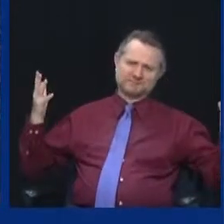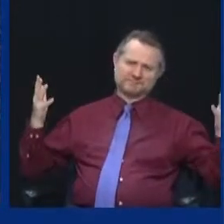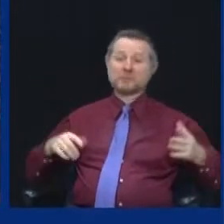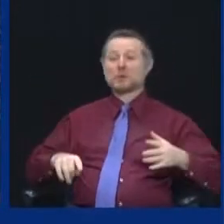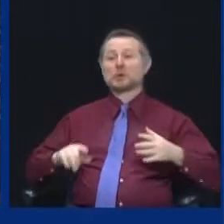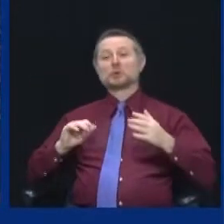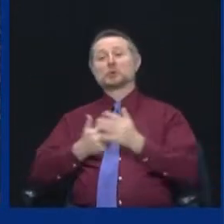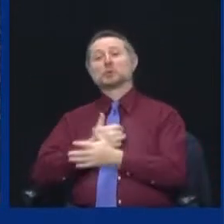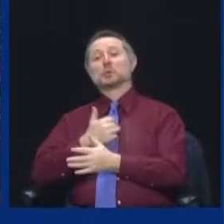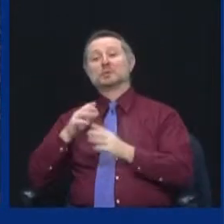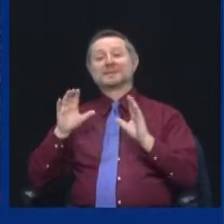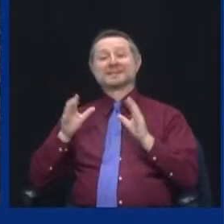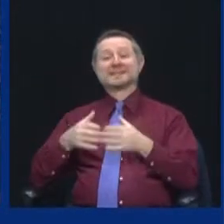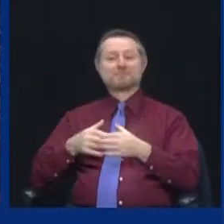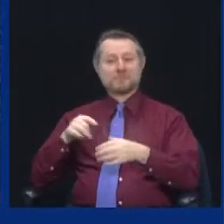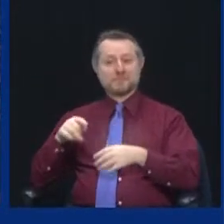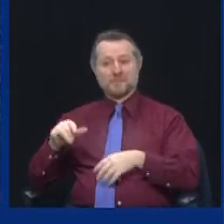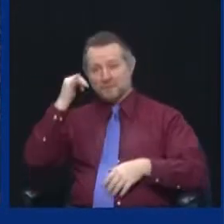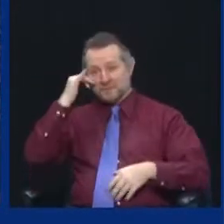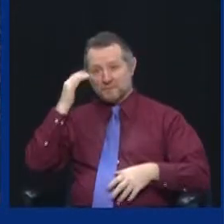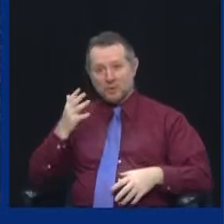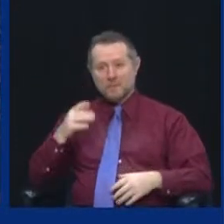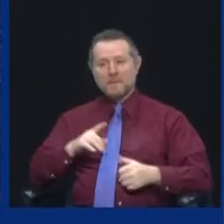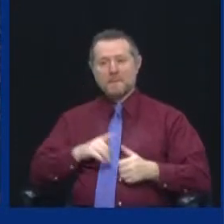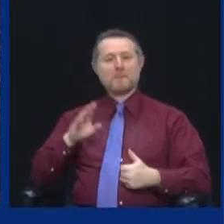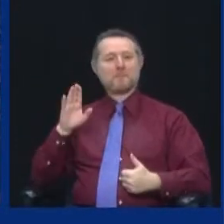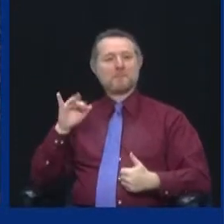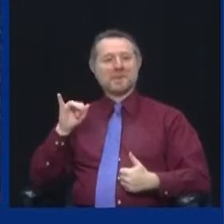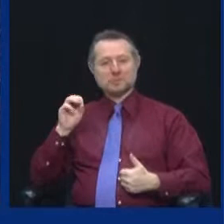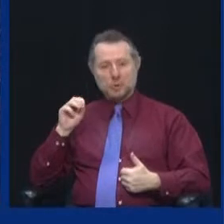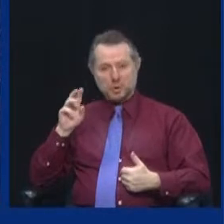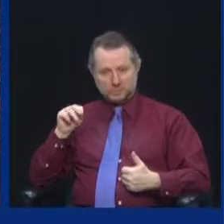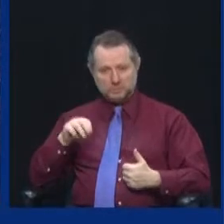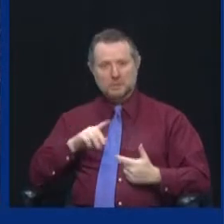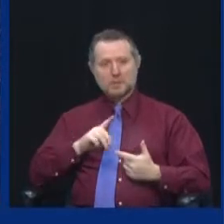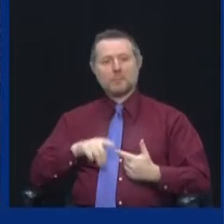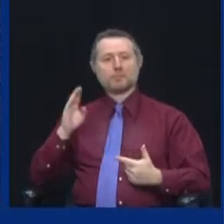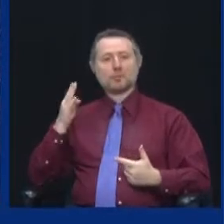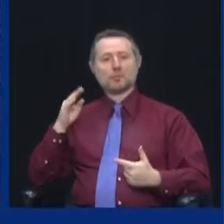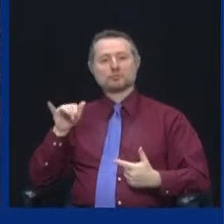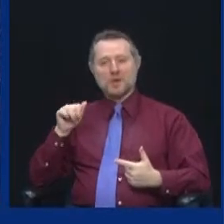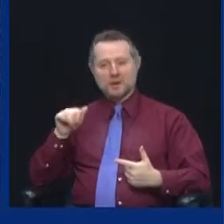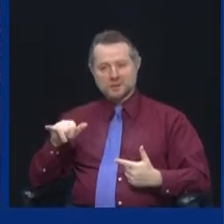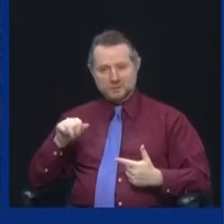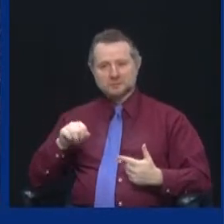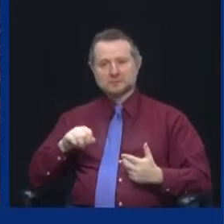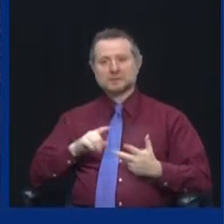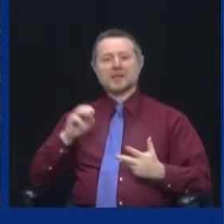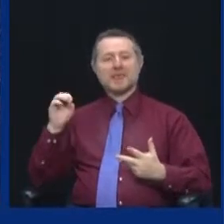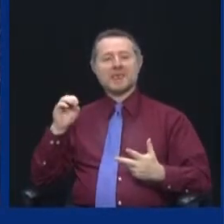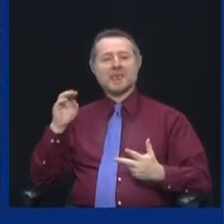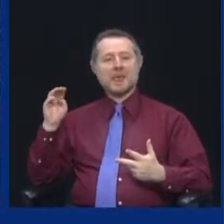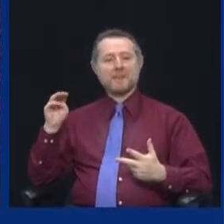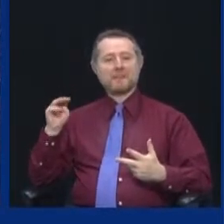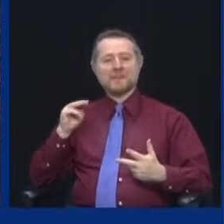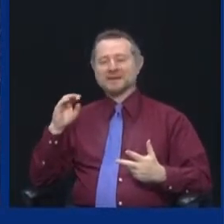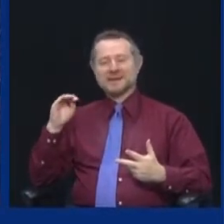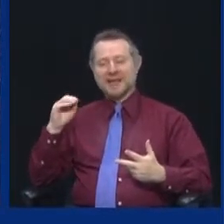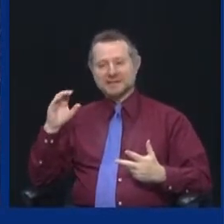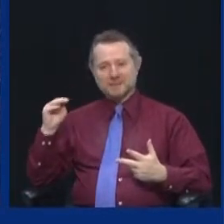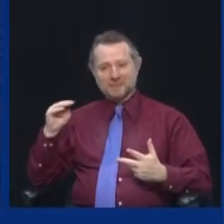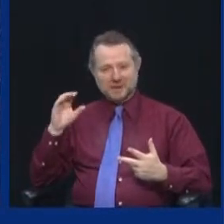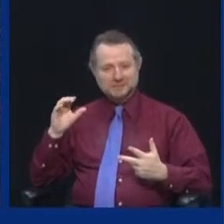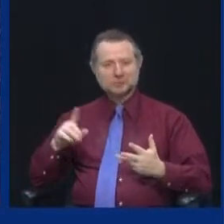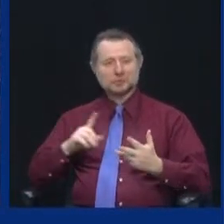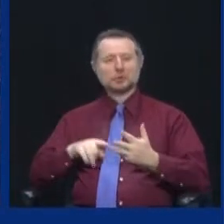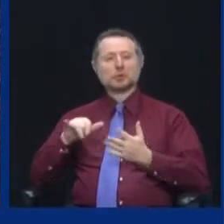Buffalo. Bisons, Blue Jays, ECMC, and New York State Department of Health have come together